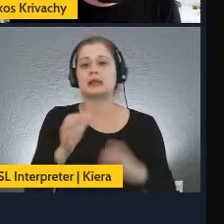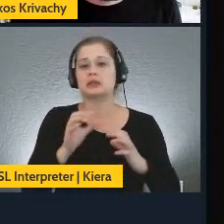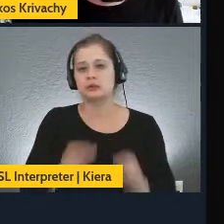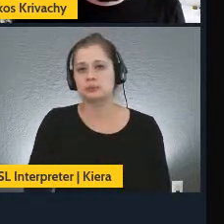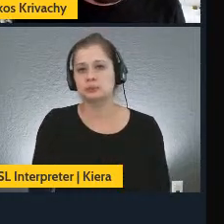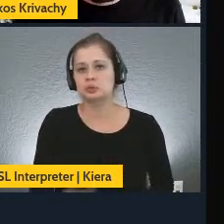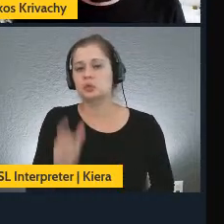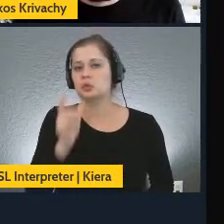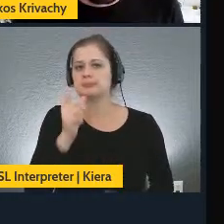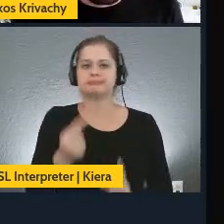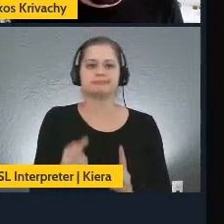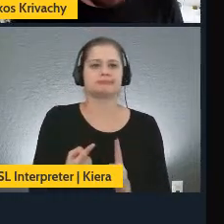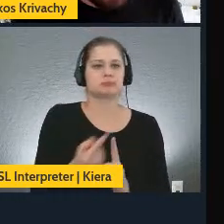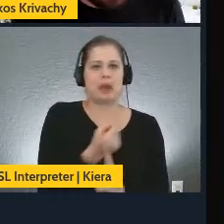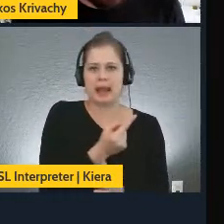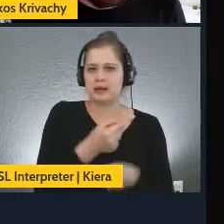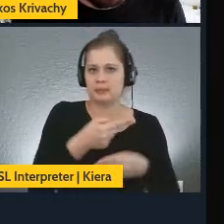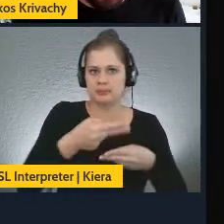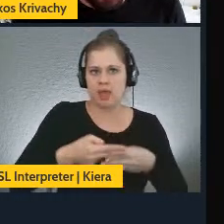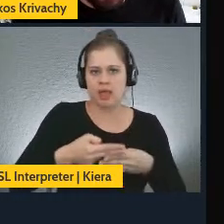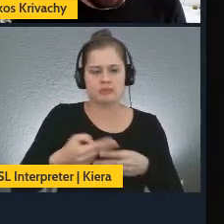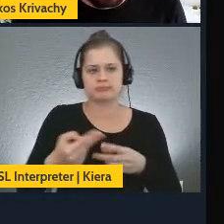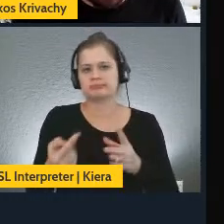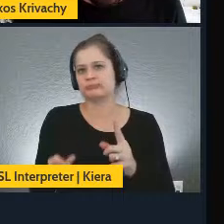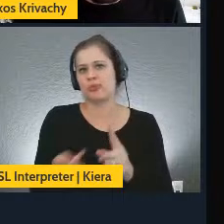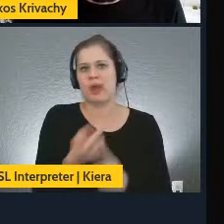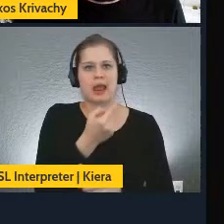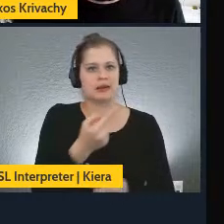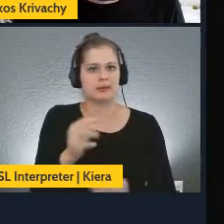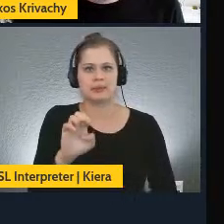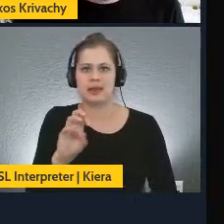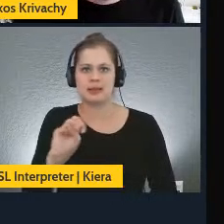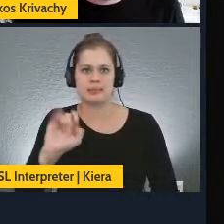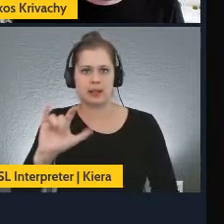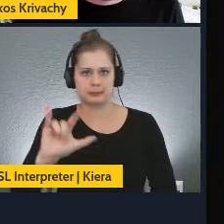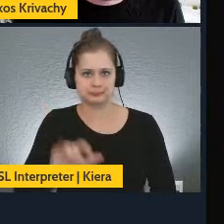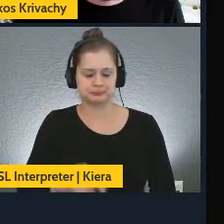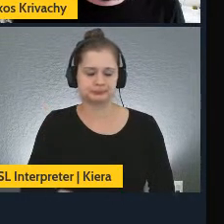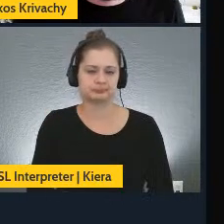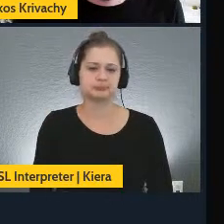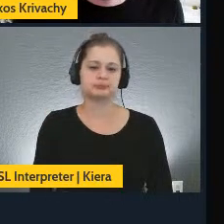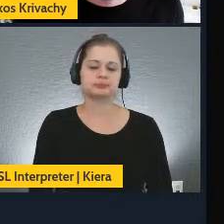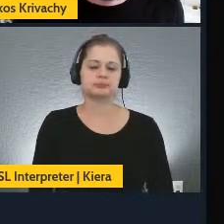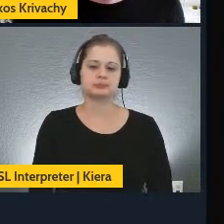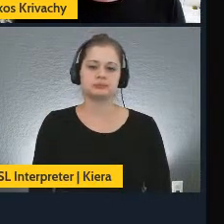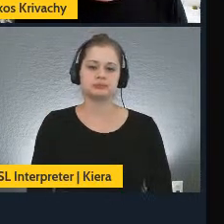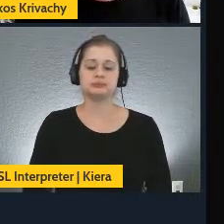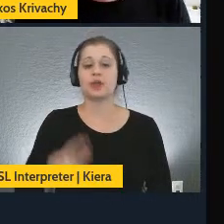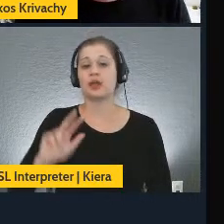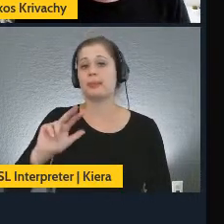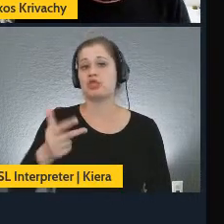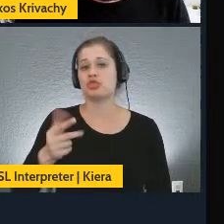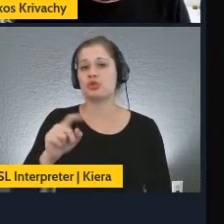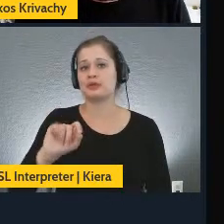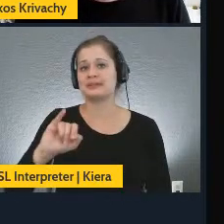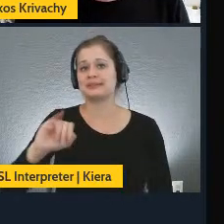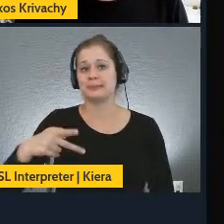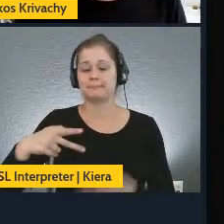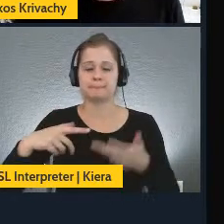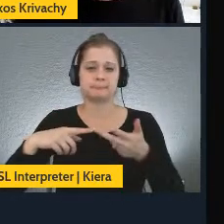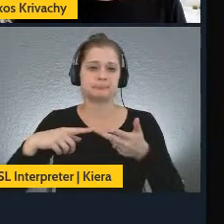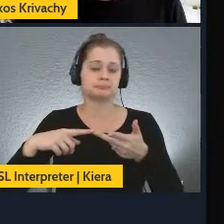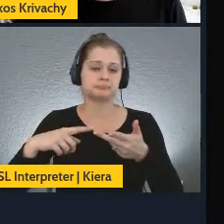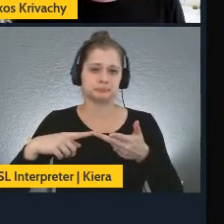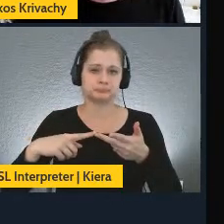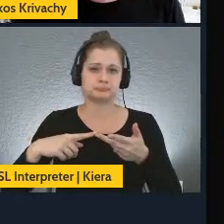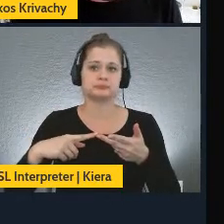random names and random emails. So my third tip is to speed up